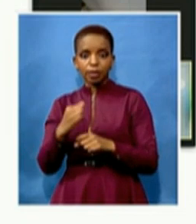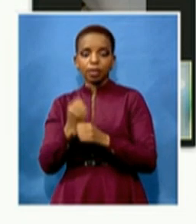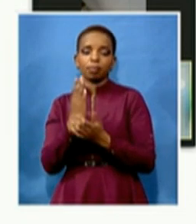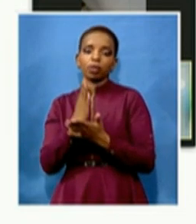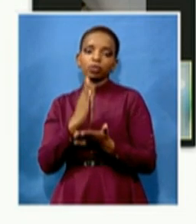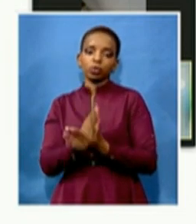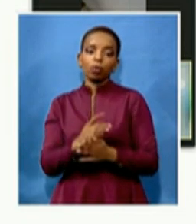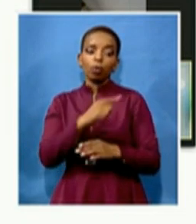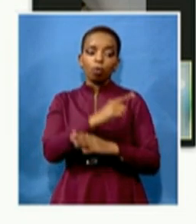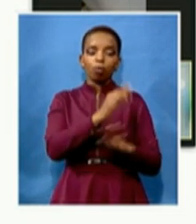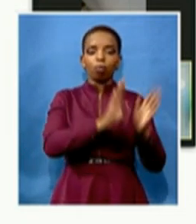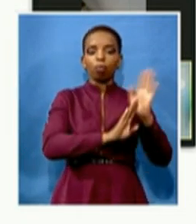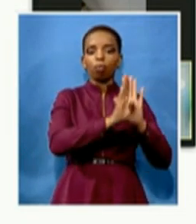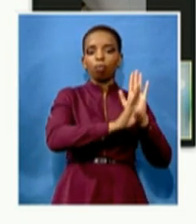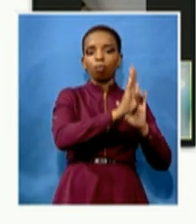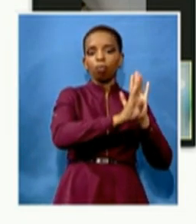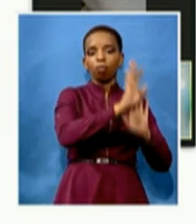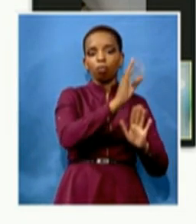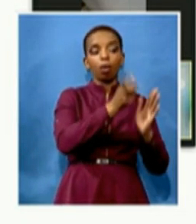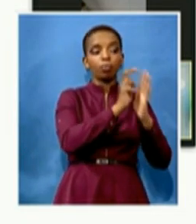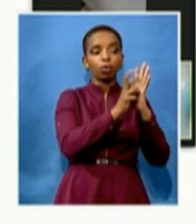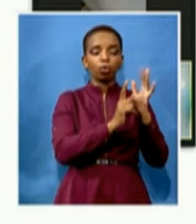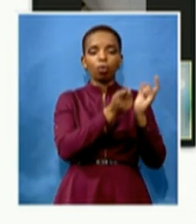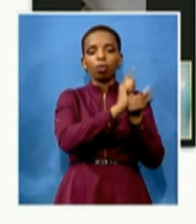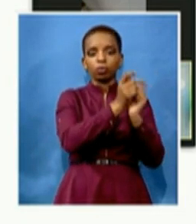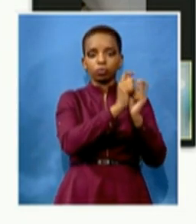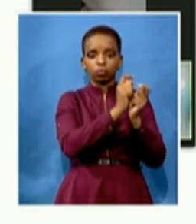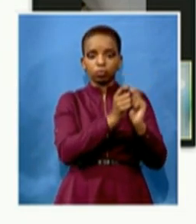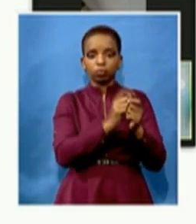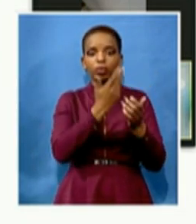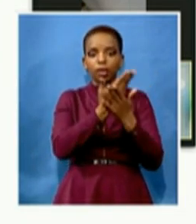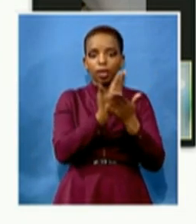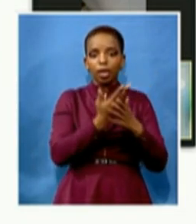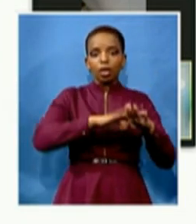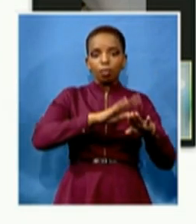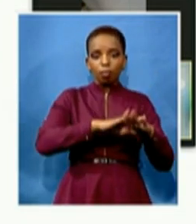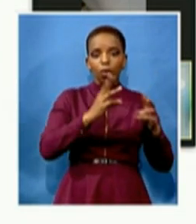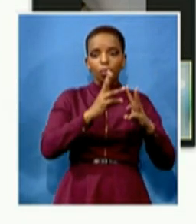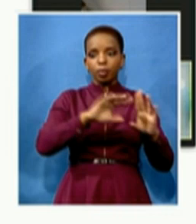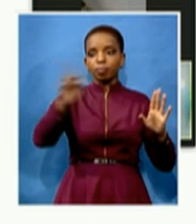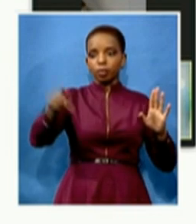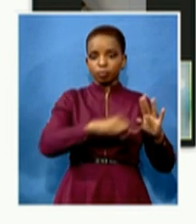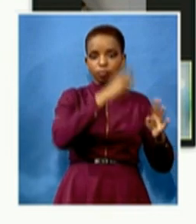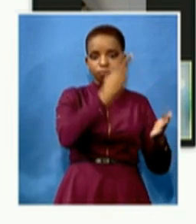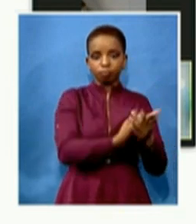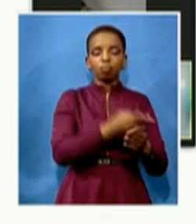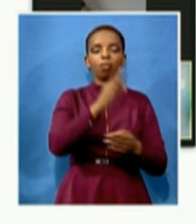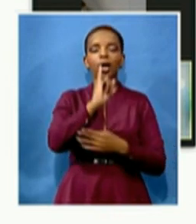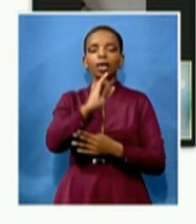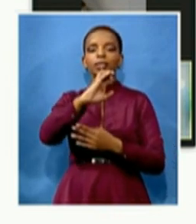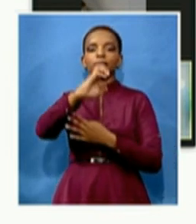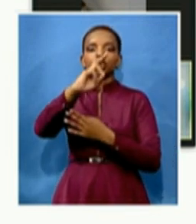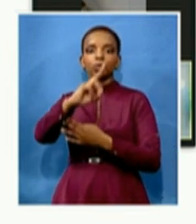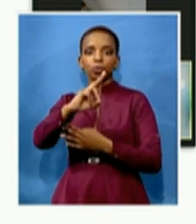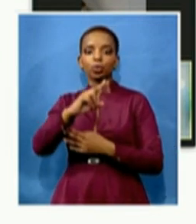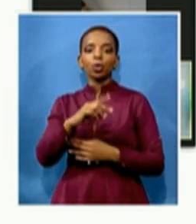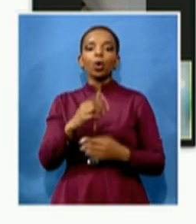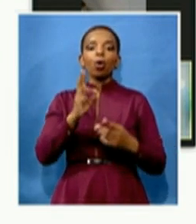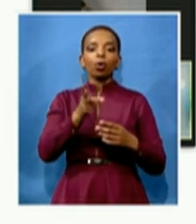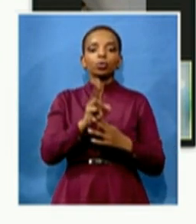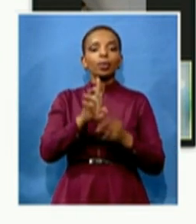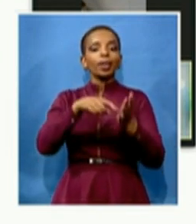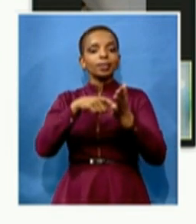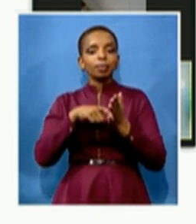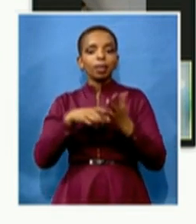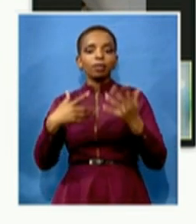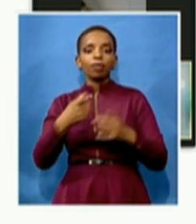this, of course, also influences a number of other aspects, such as the demand for medicine, etc. And as these protocols